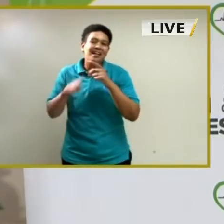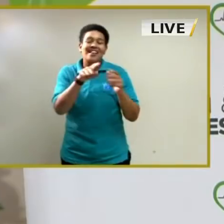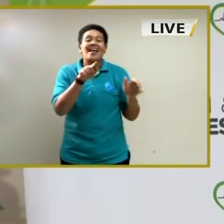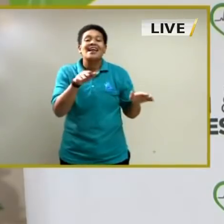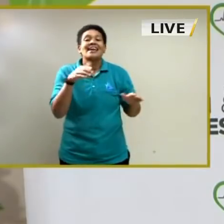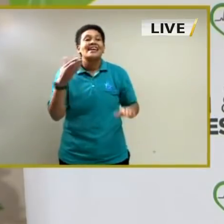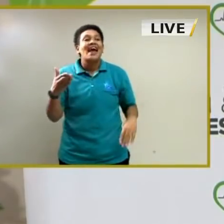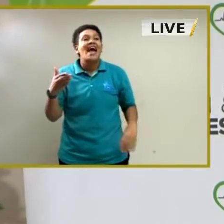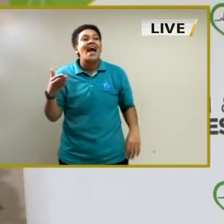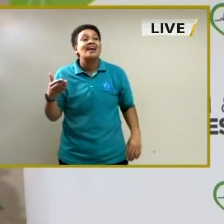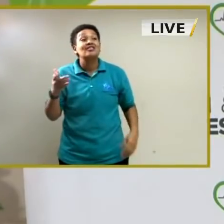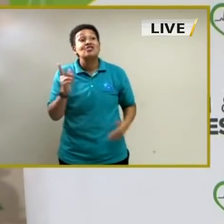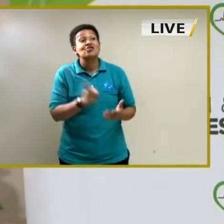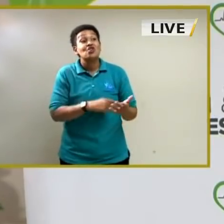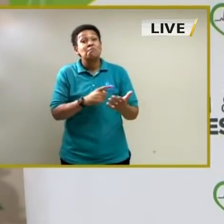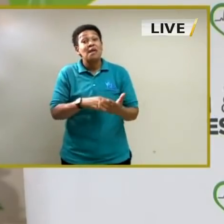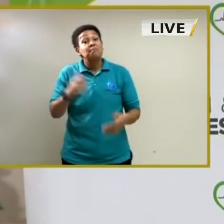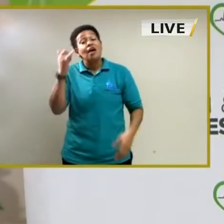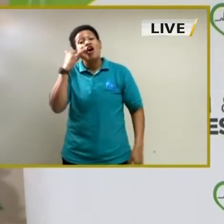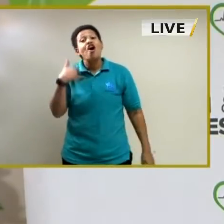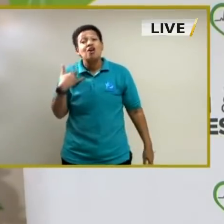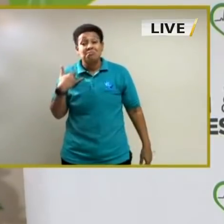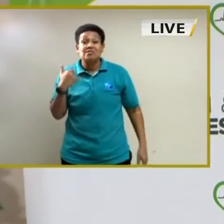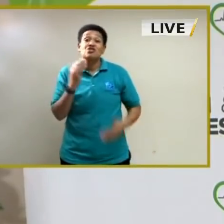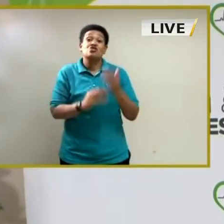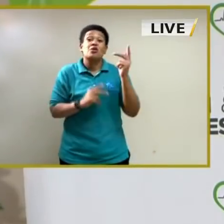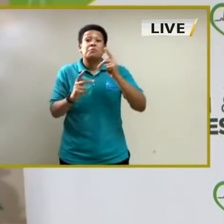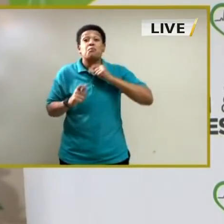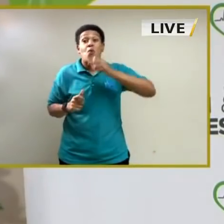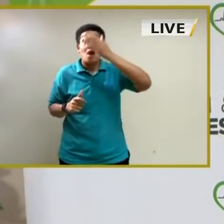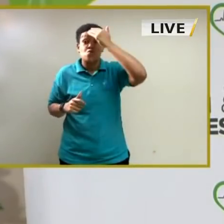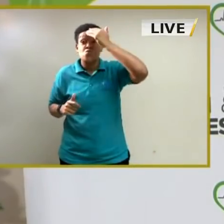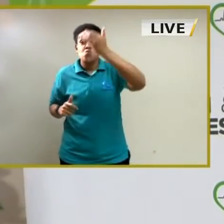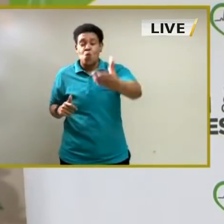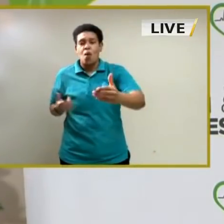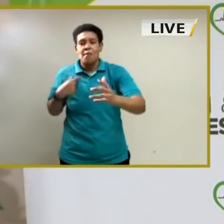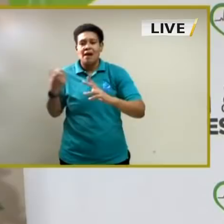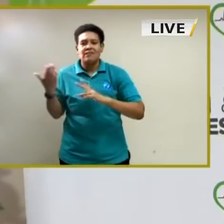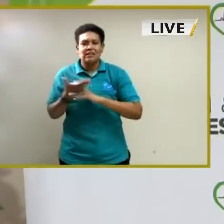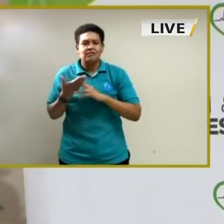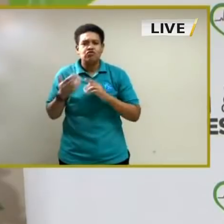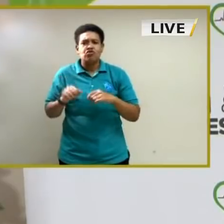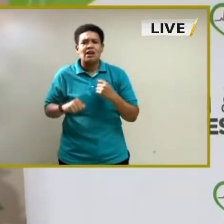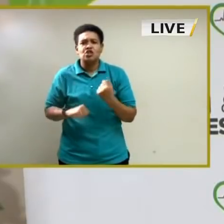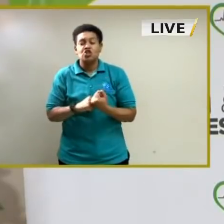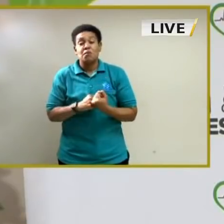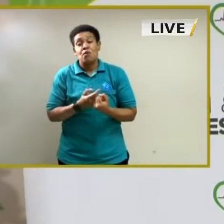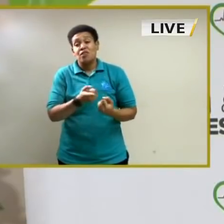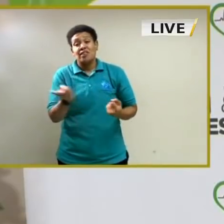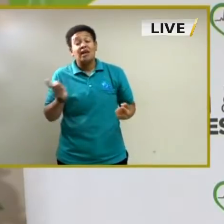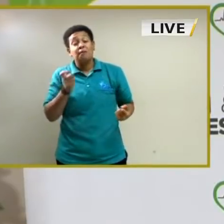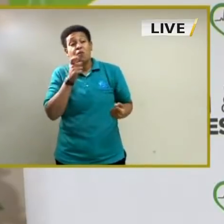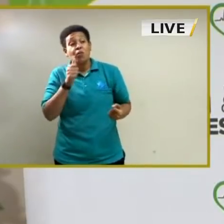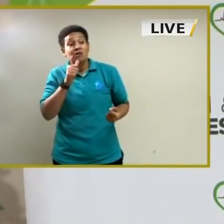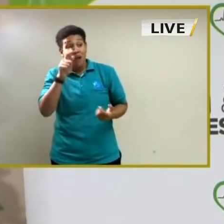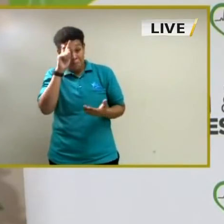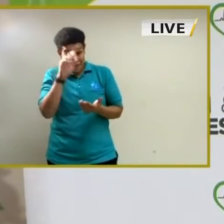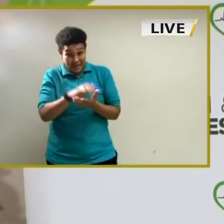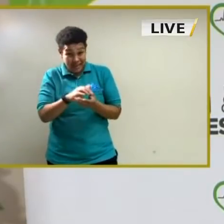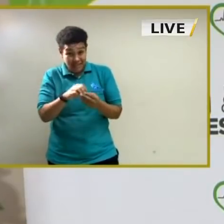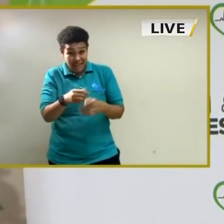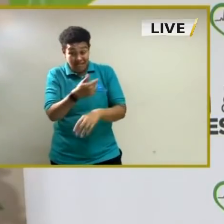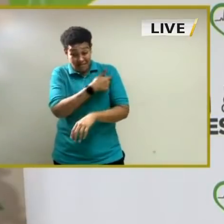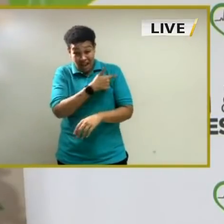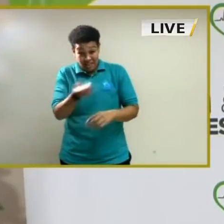you in some cases. I've had persons I know who have had to intervene to try to assist, who were not believers in